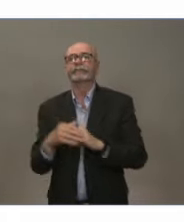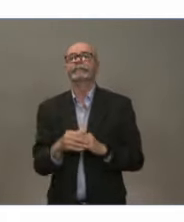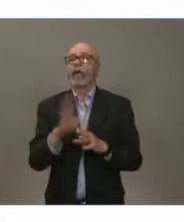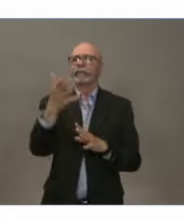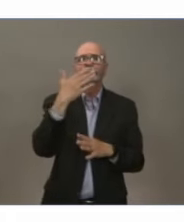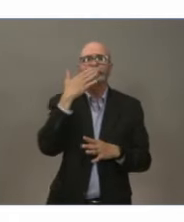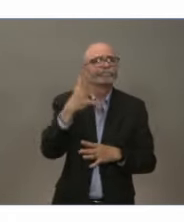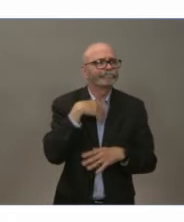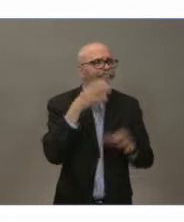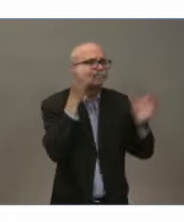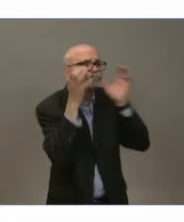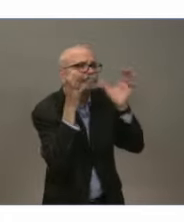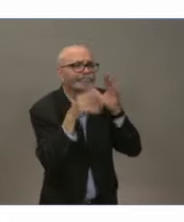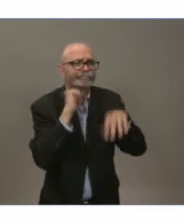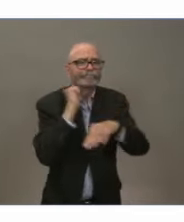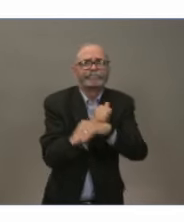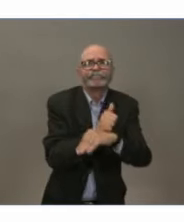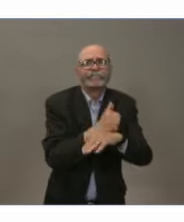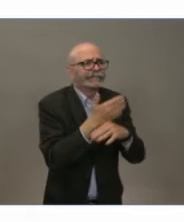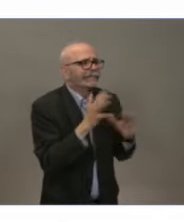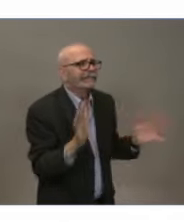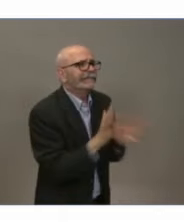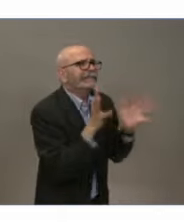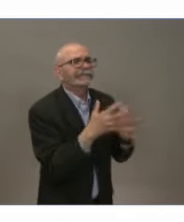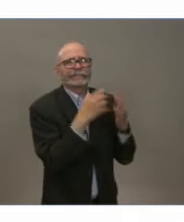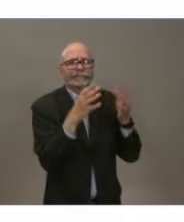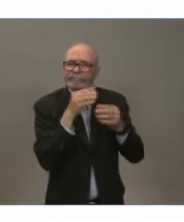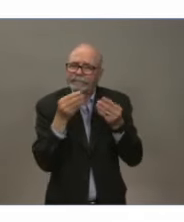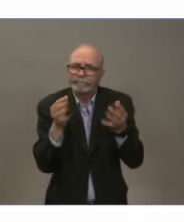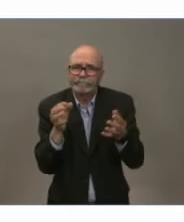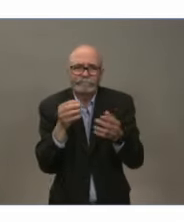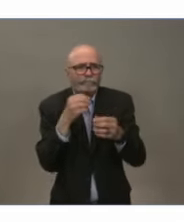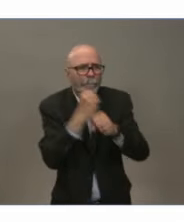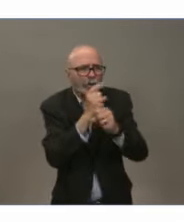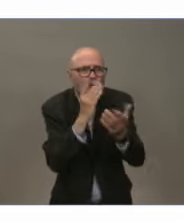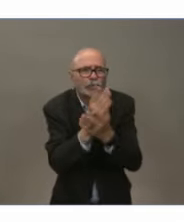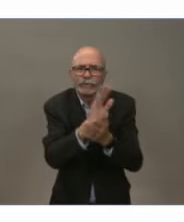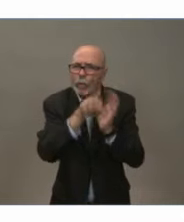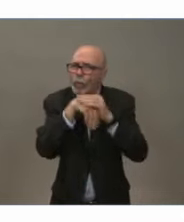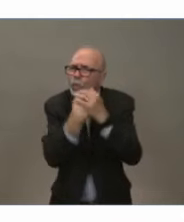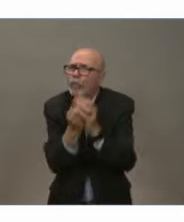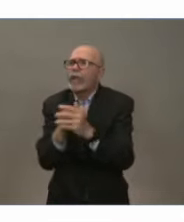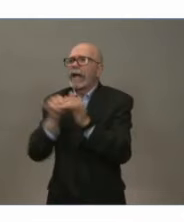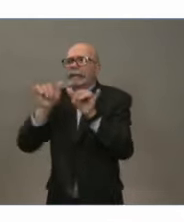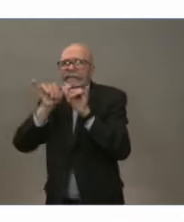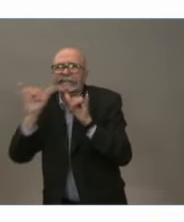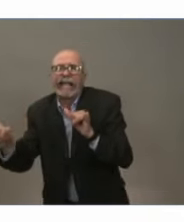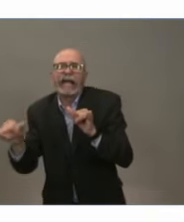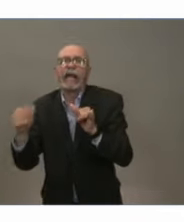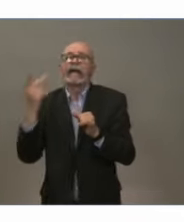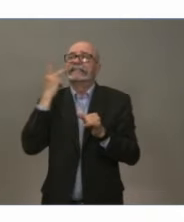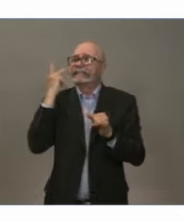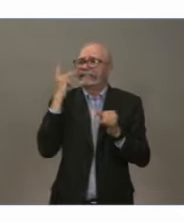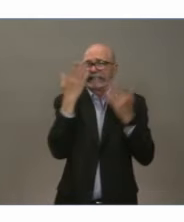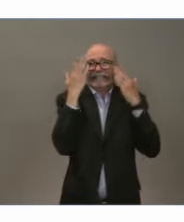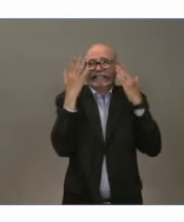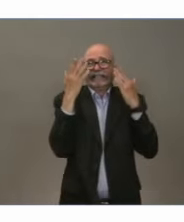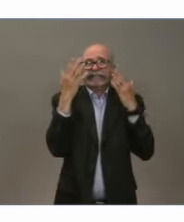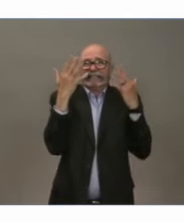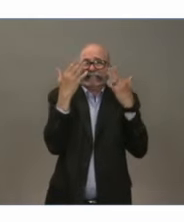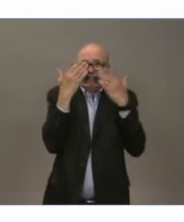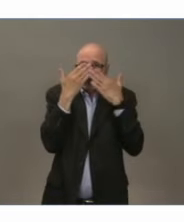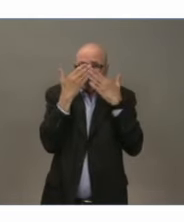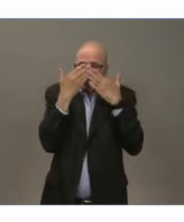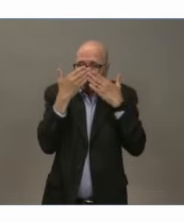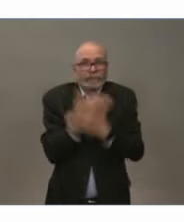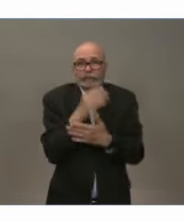place. So you can see the dark blue curve is all hospitalizations with a peak in